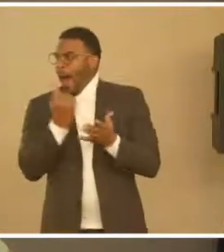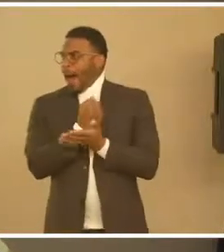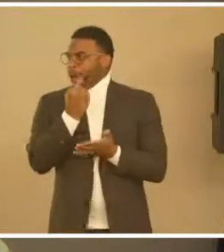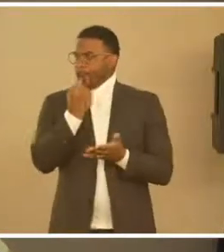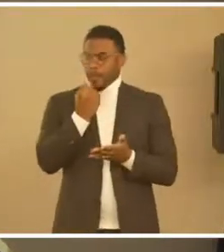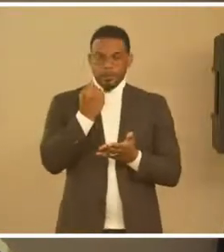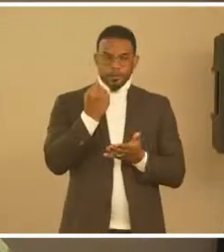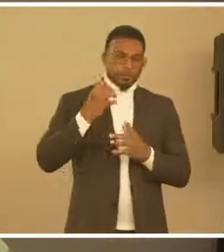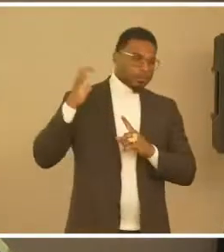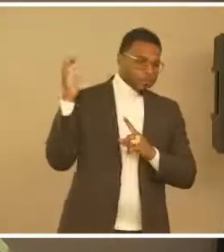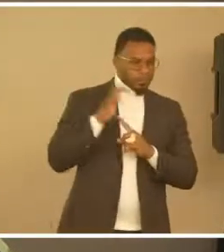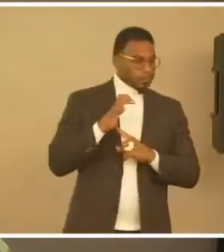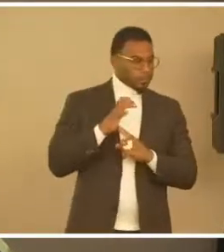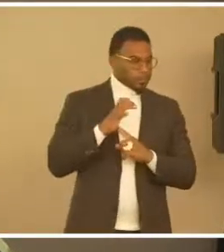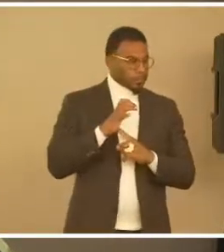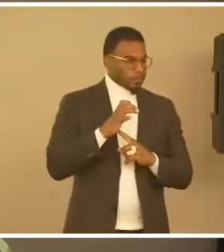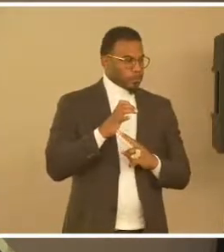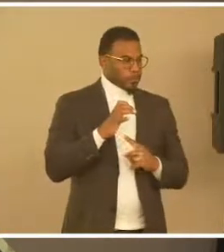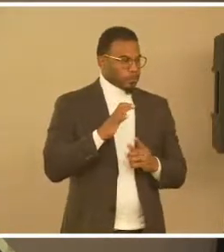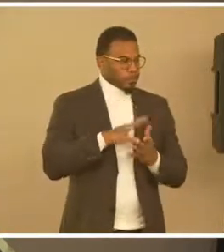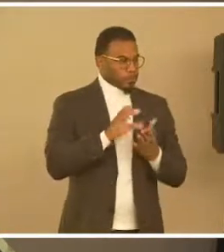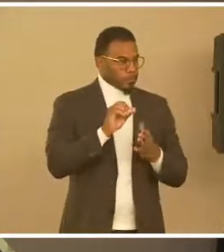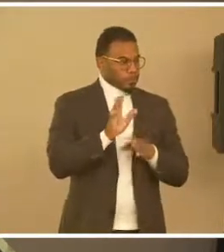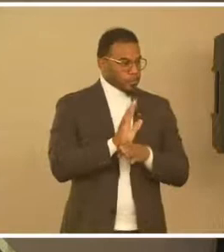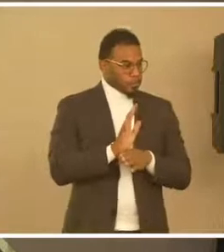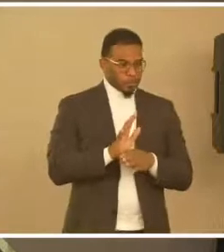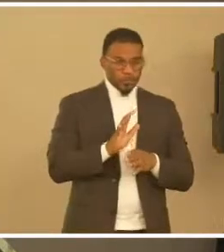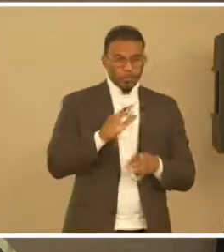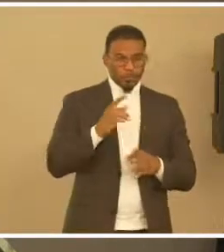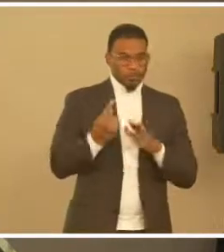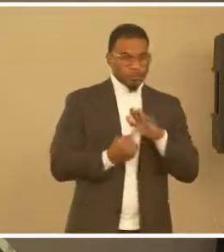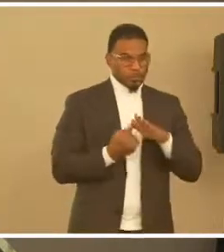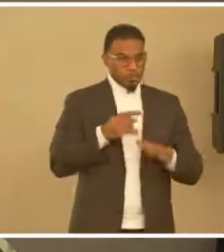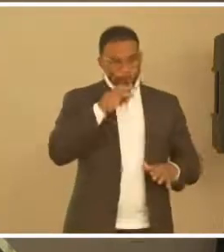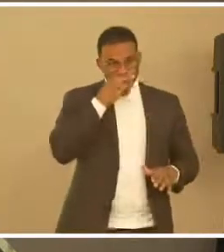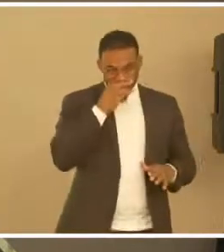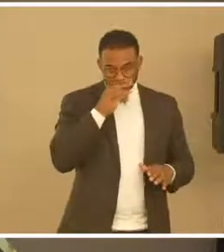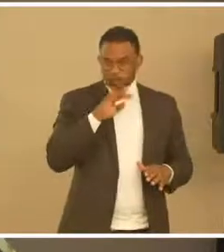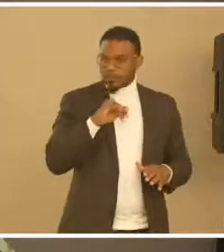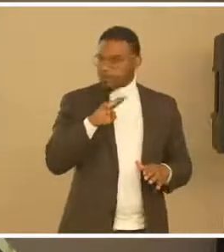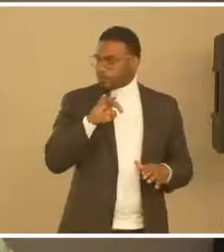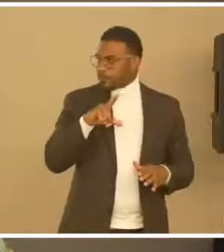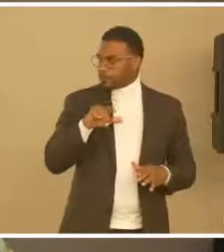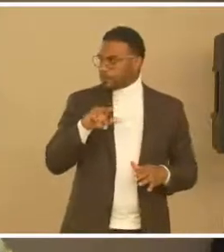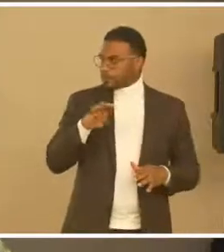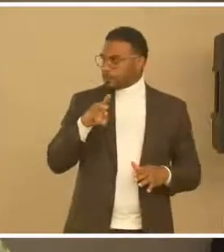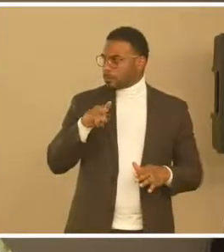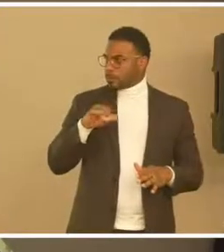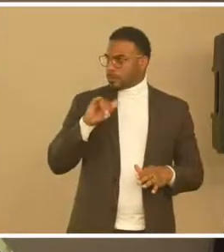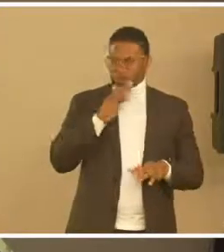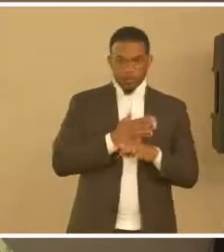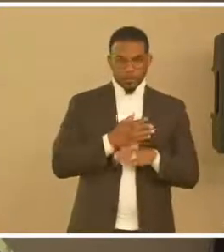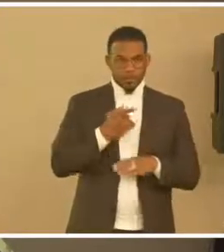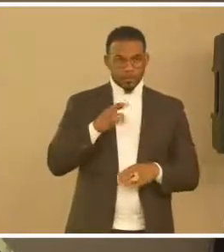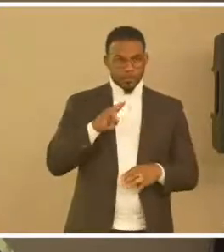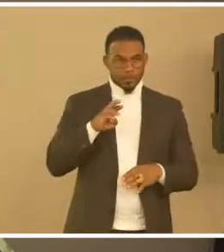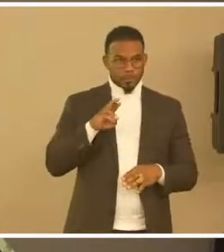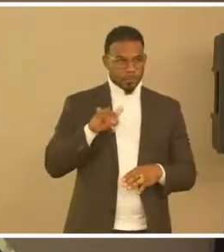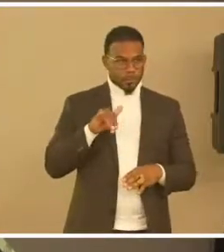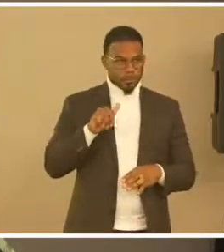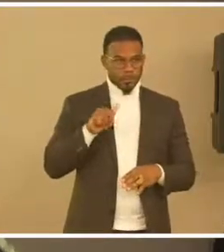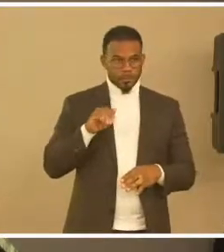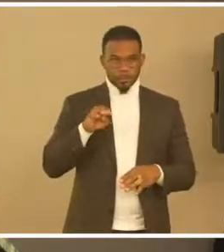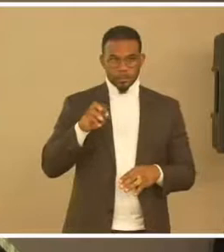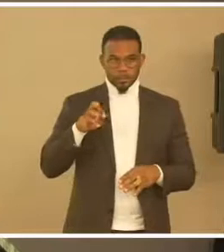the grand prize. Student documentary, Quarantine Kids, by Bilal Motley and his daughter, Bria Motley.